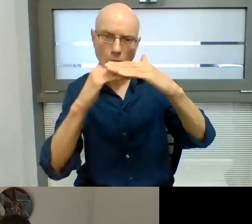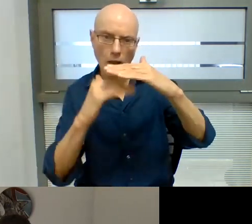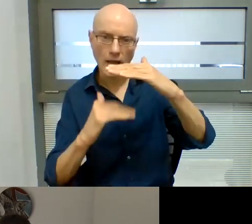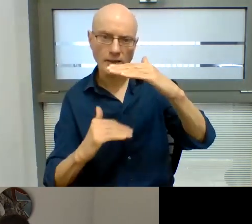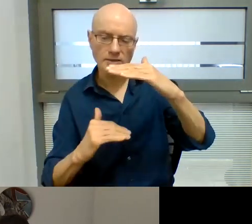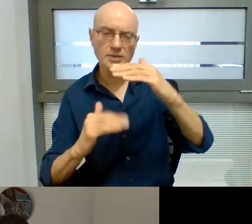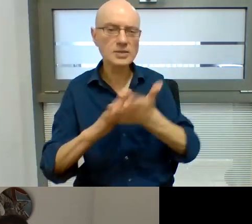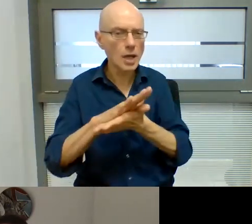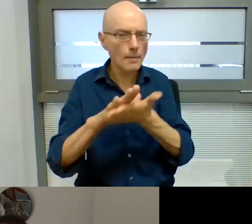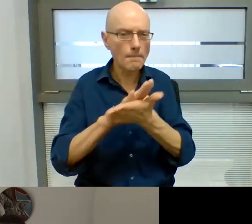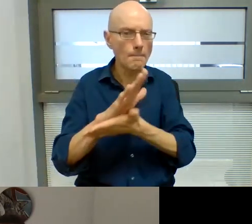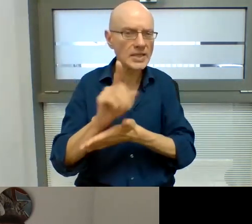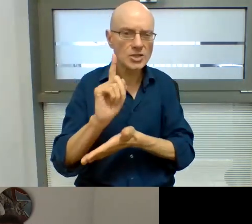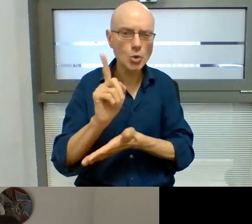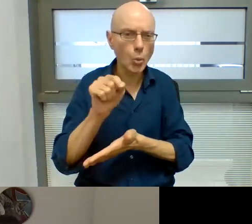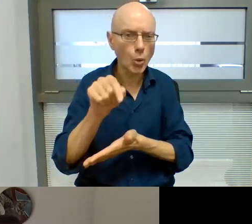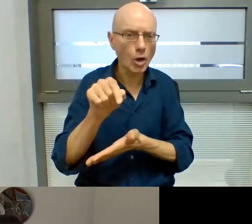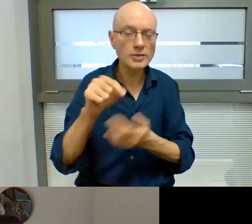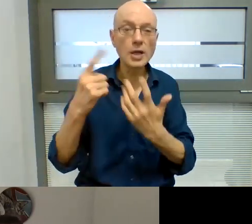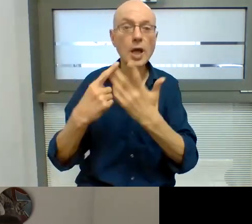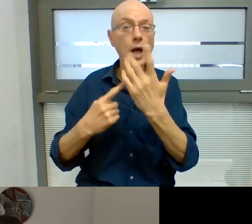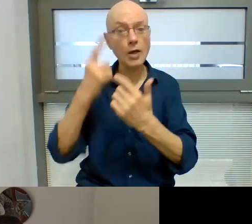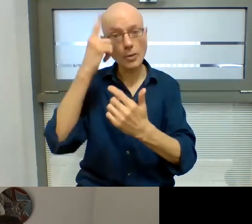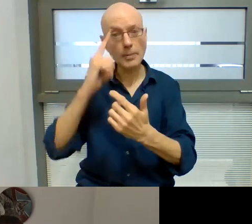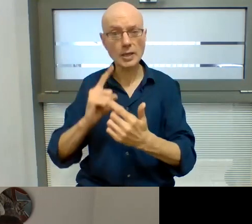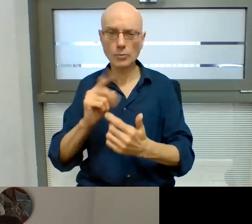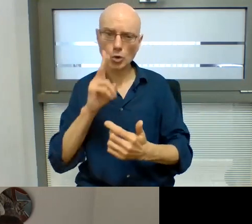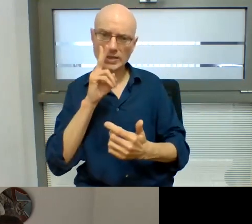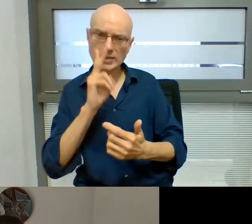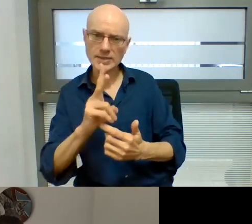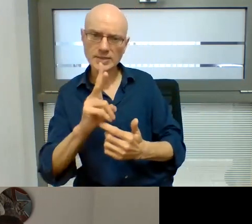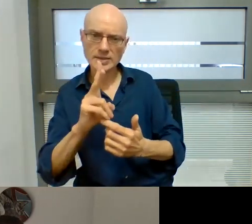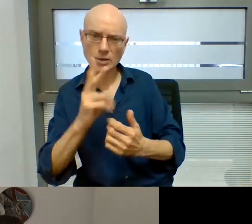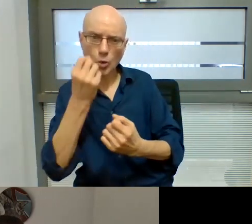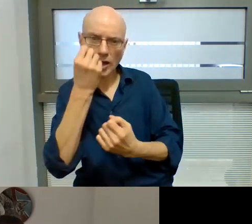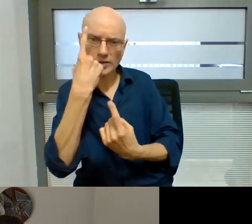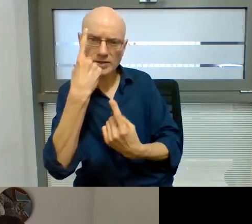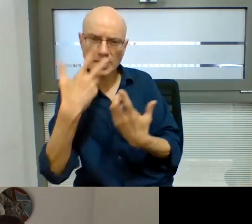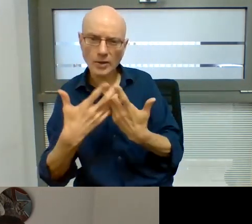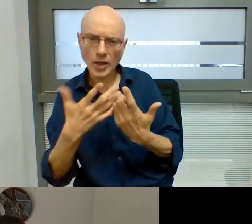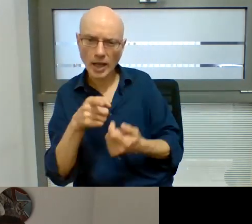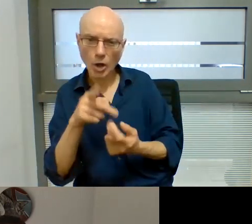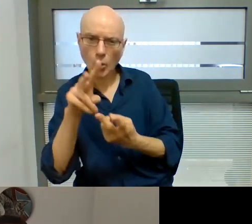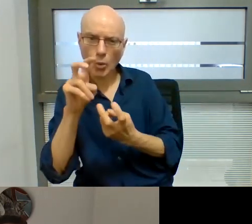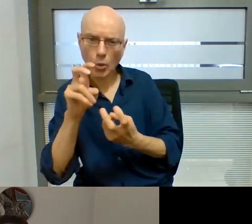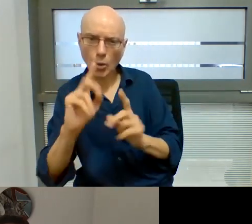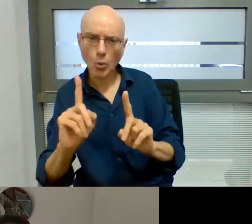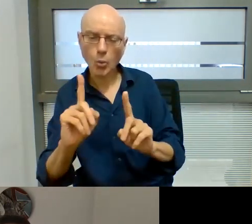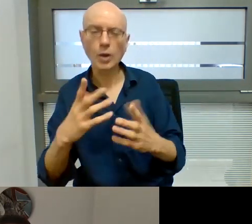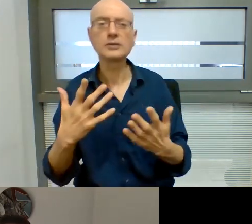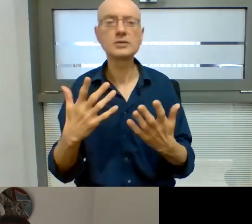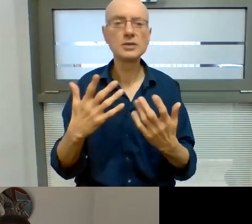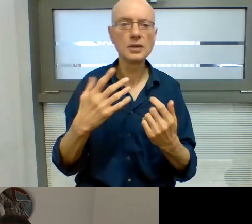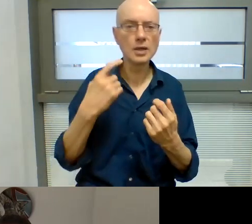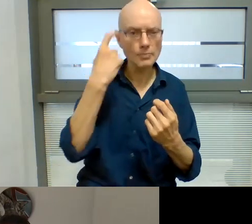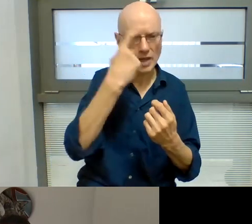and what it's about, and what other people will see from it. And I think a lot about how I can